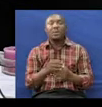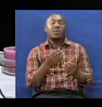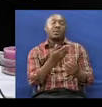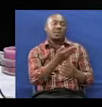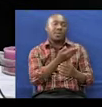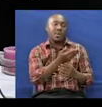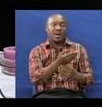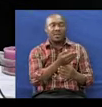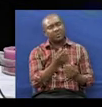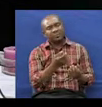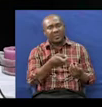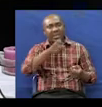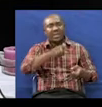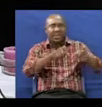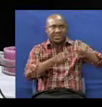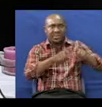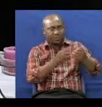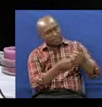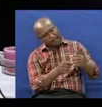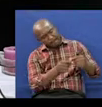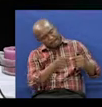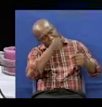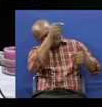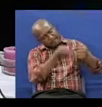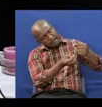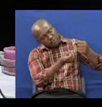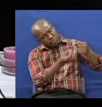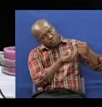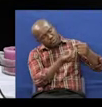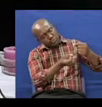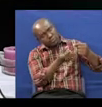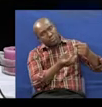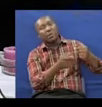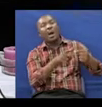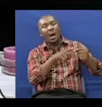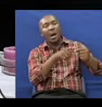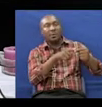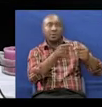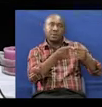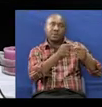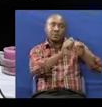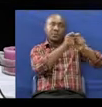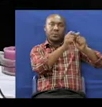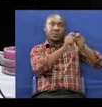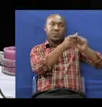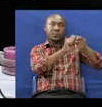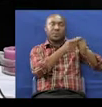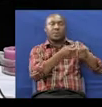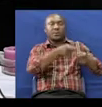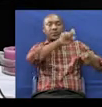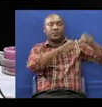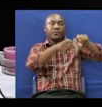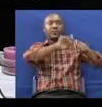in chemistry for heating substance. They are of many kinds. Let us mention together, students.